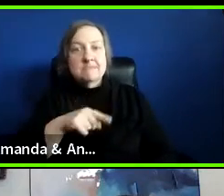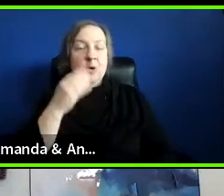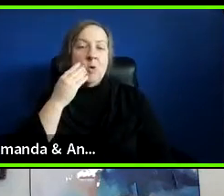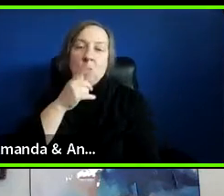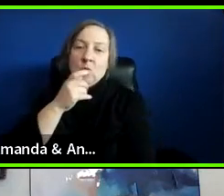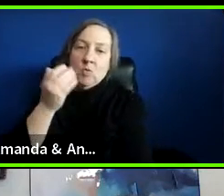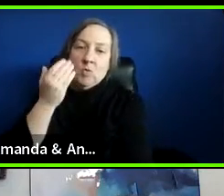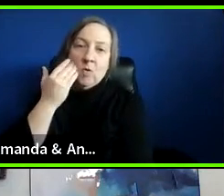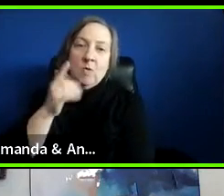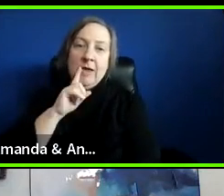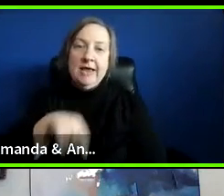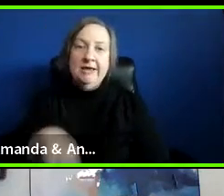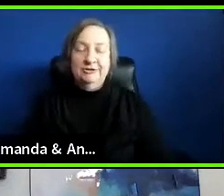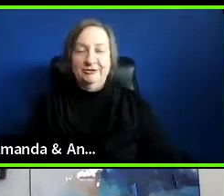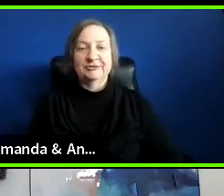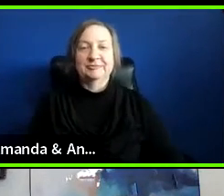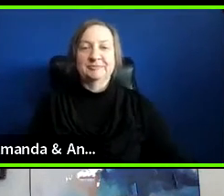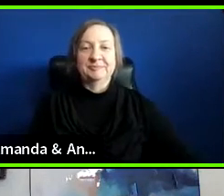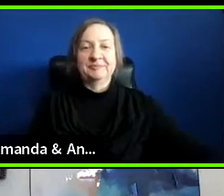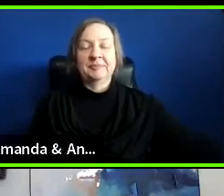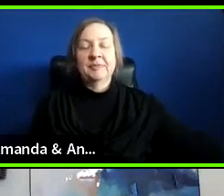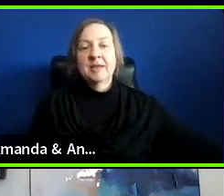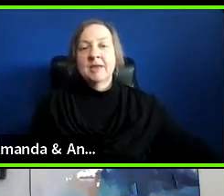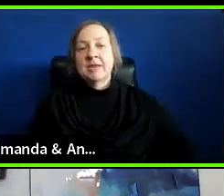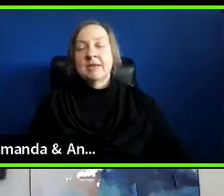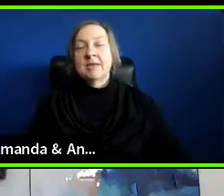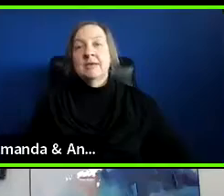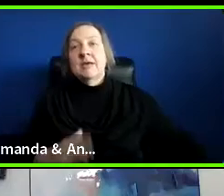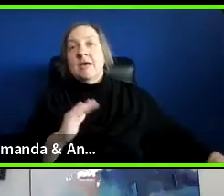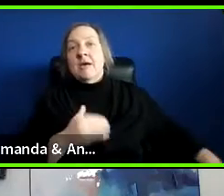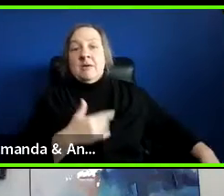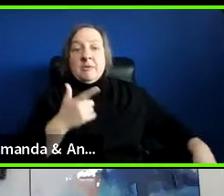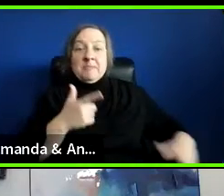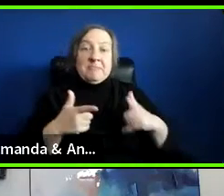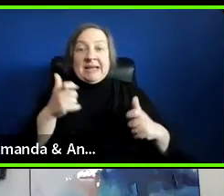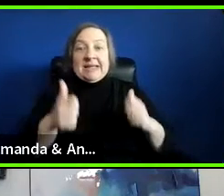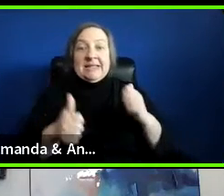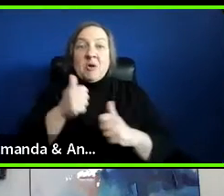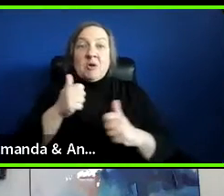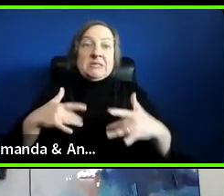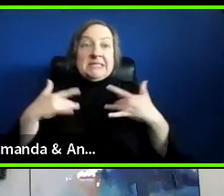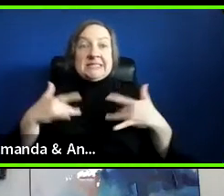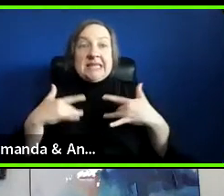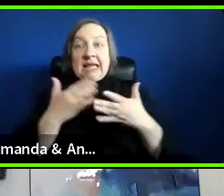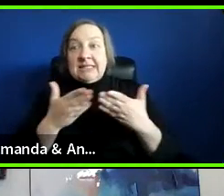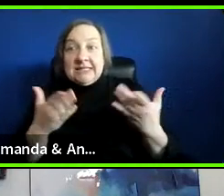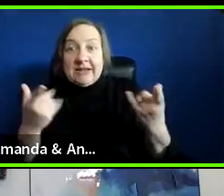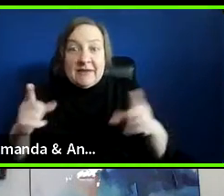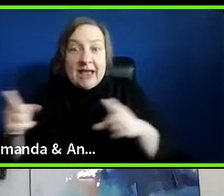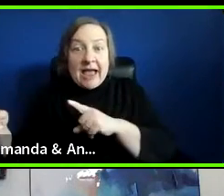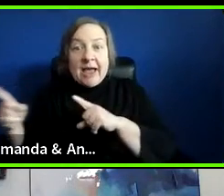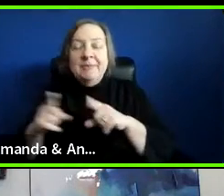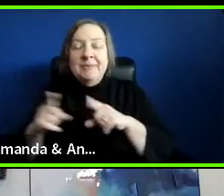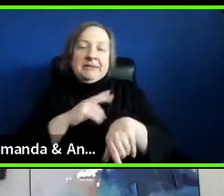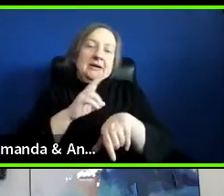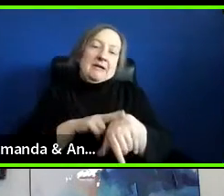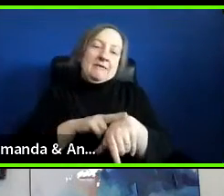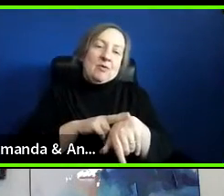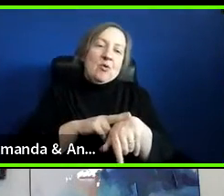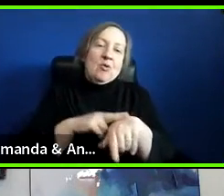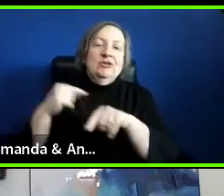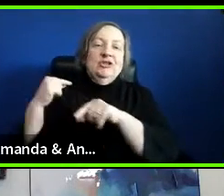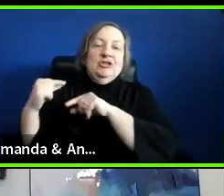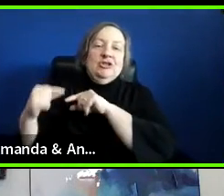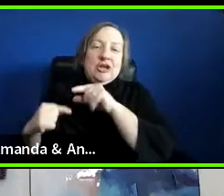the answer. So our biggest, most exciting stuff that's happening is, of course,